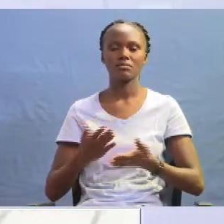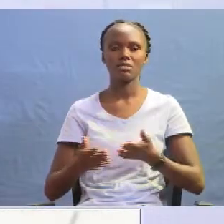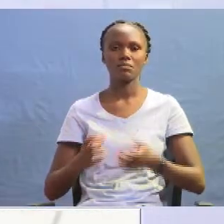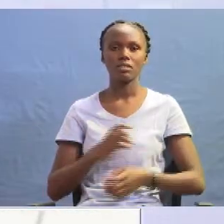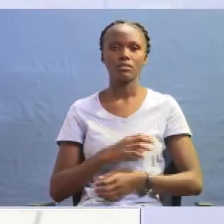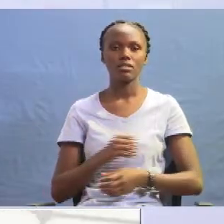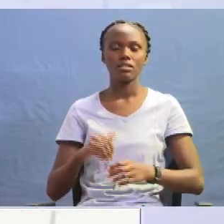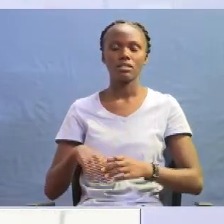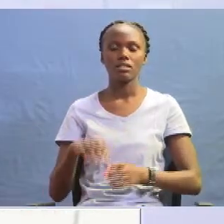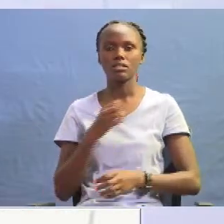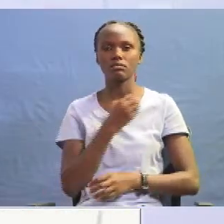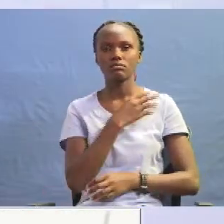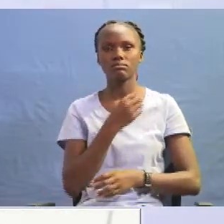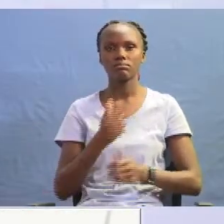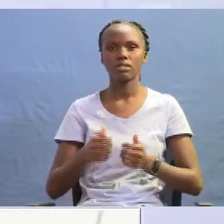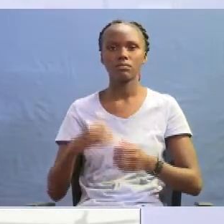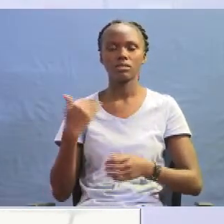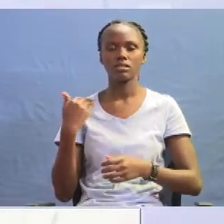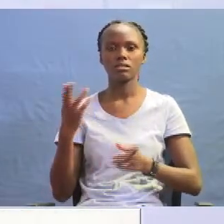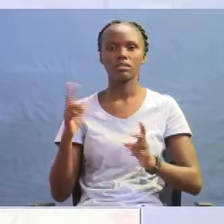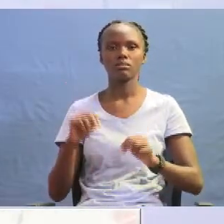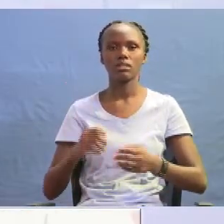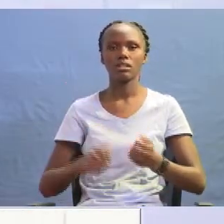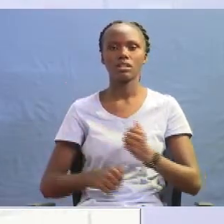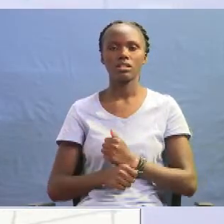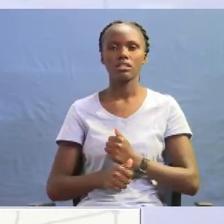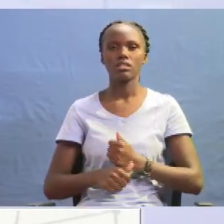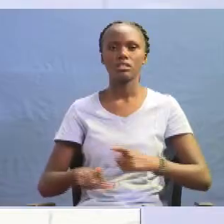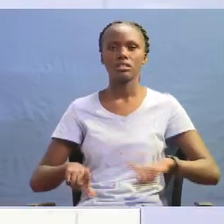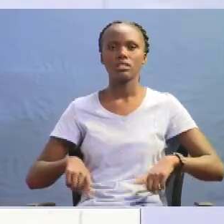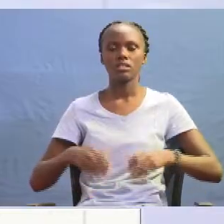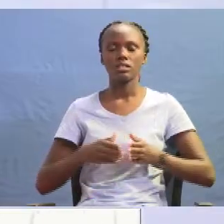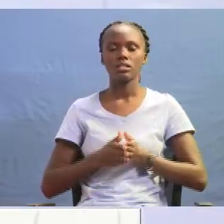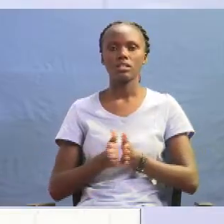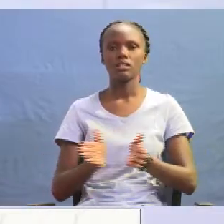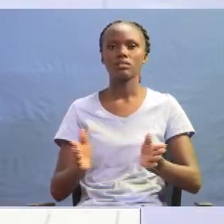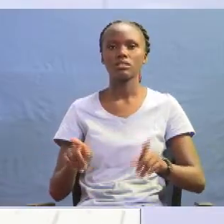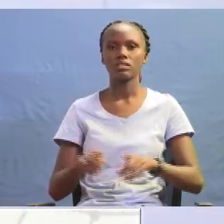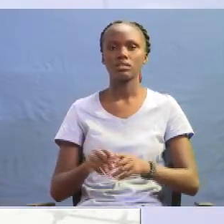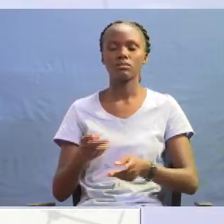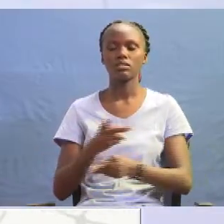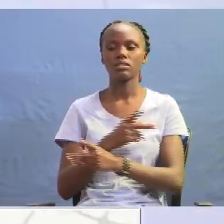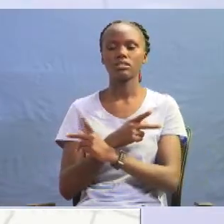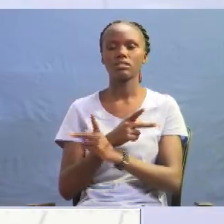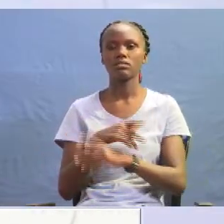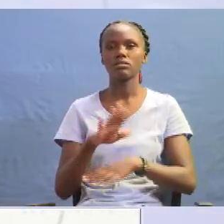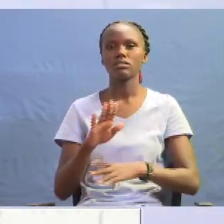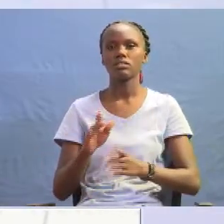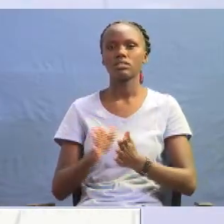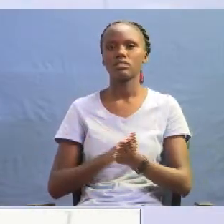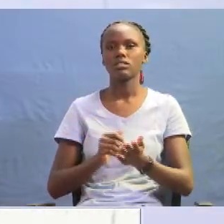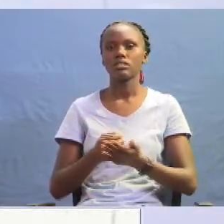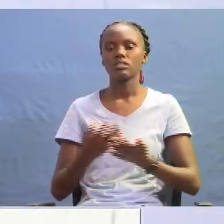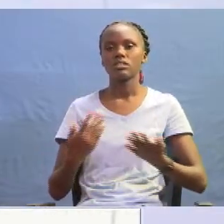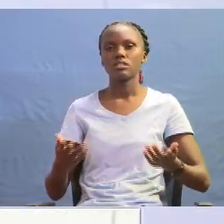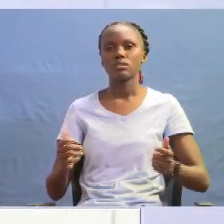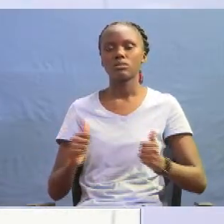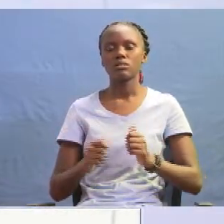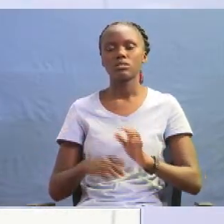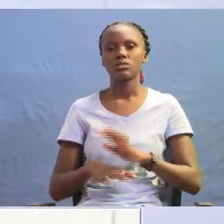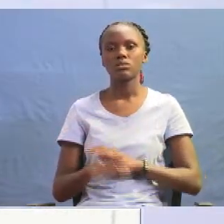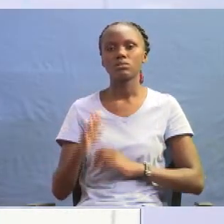of violence that endangers life, public safety or property with the intention